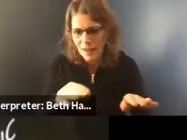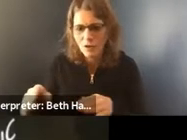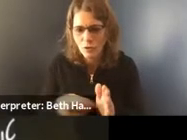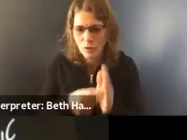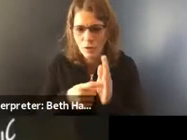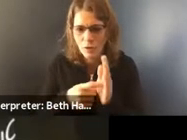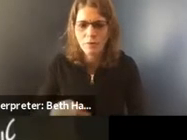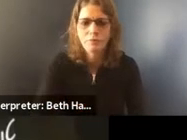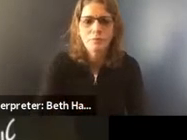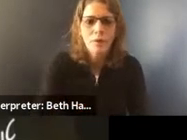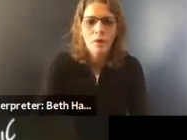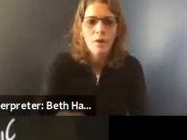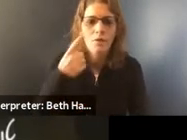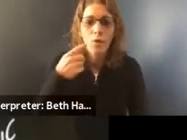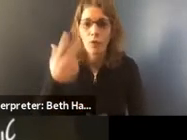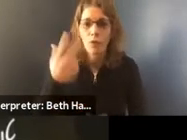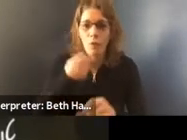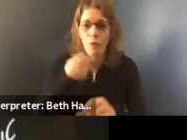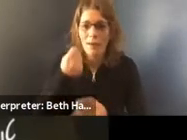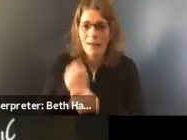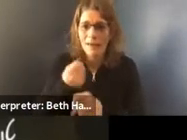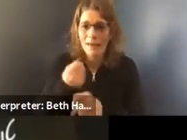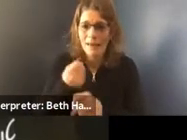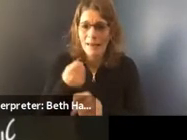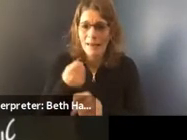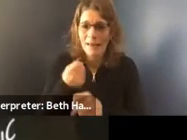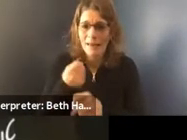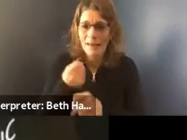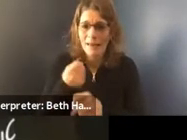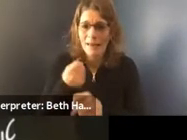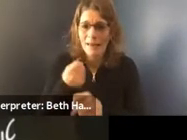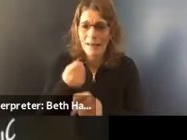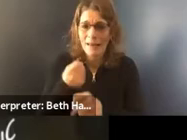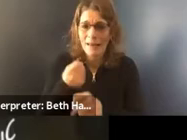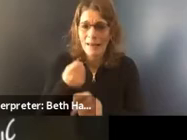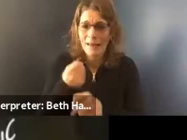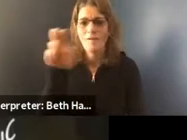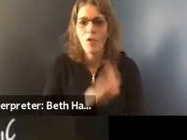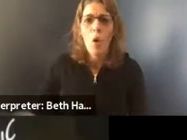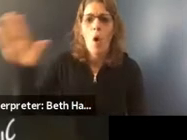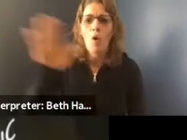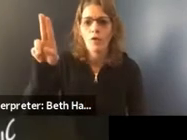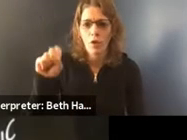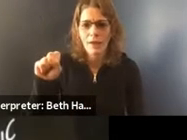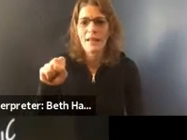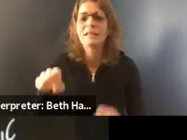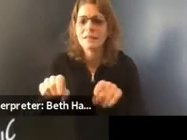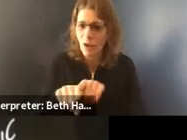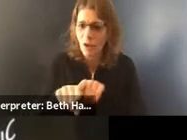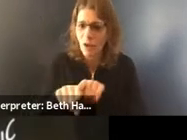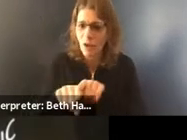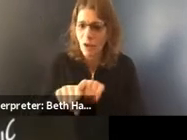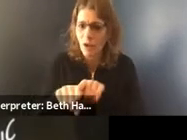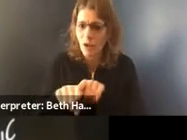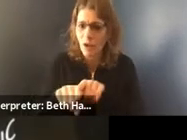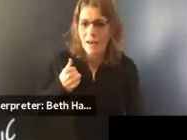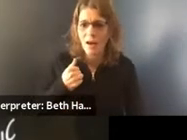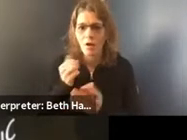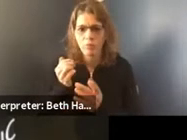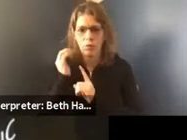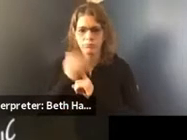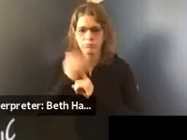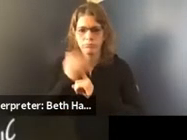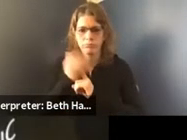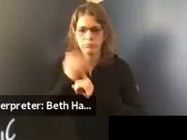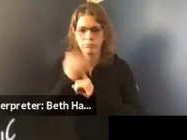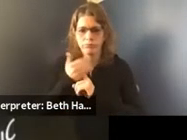traveled throughout the United States and Canada, disguised as women, more than 80 years of age.